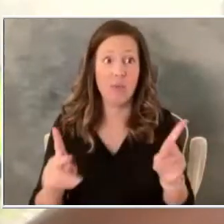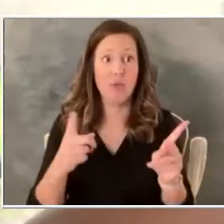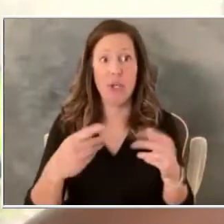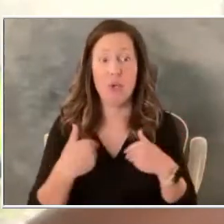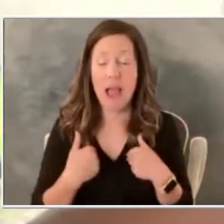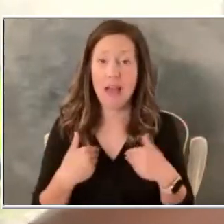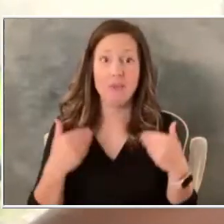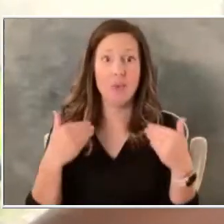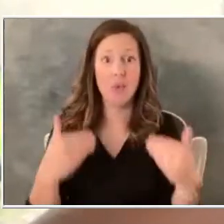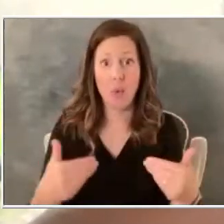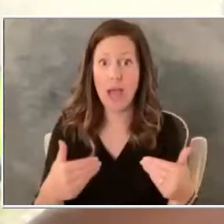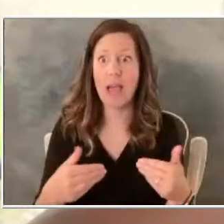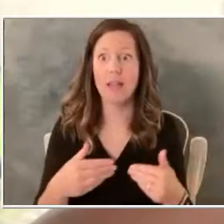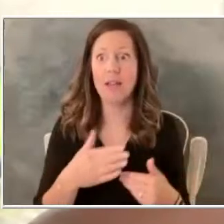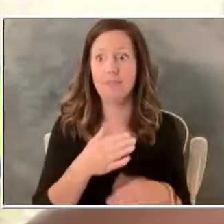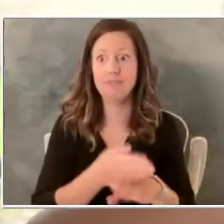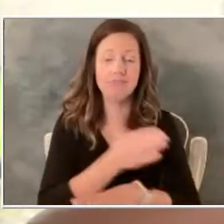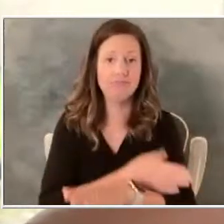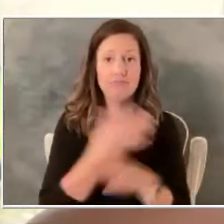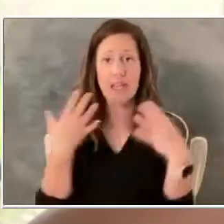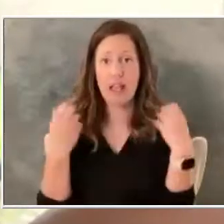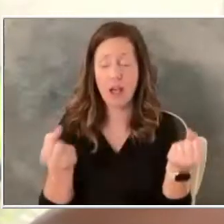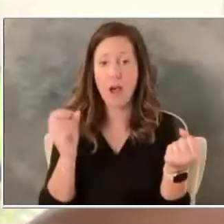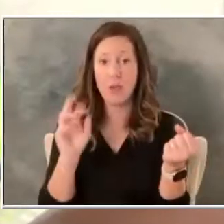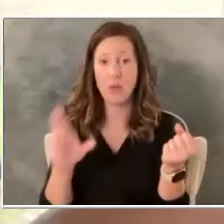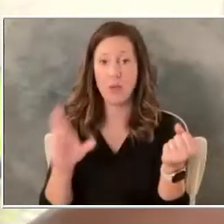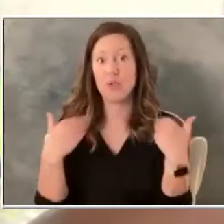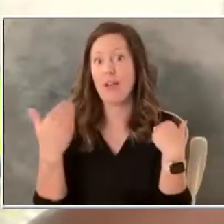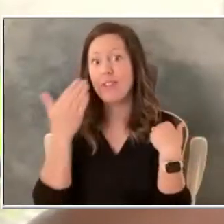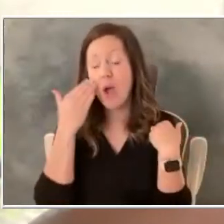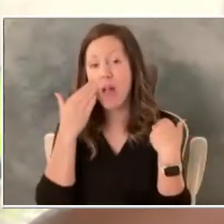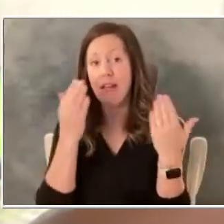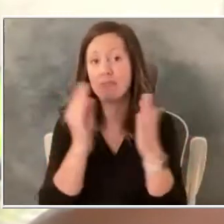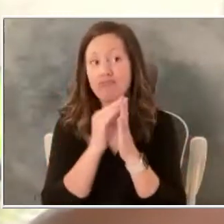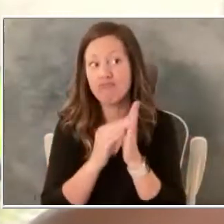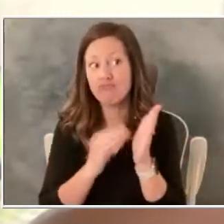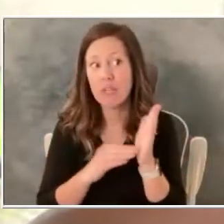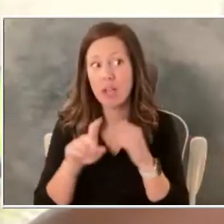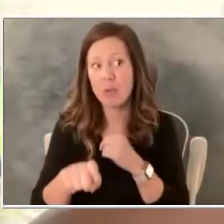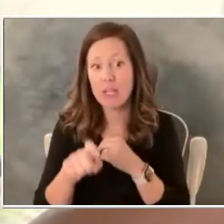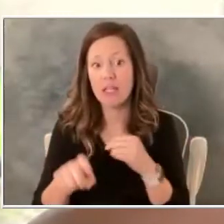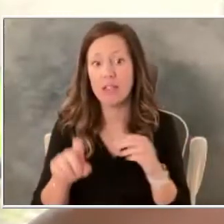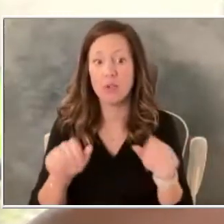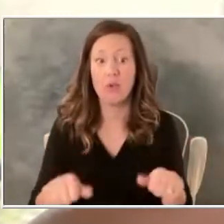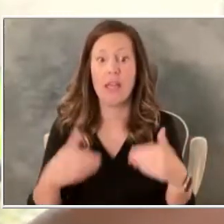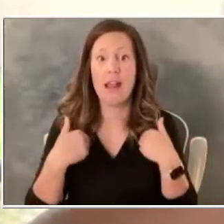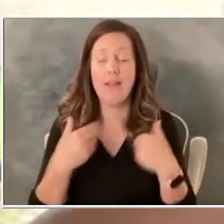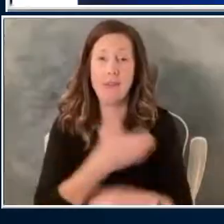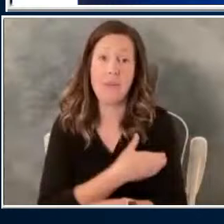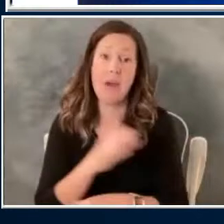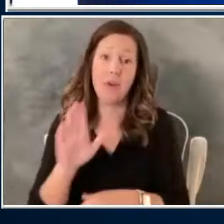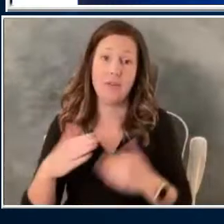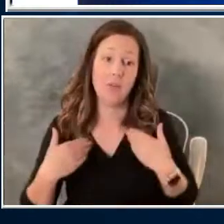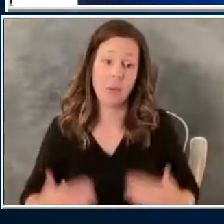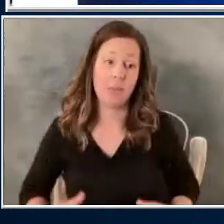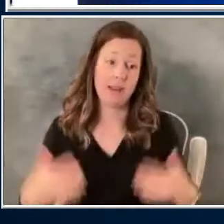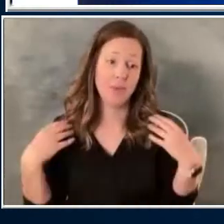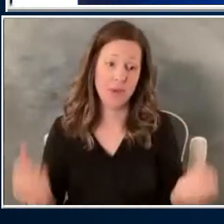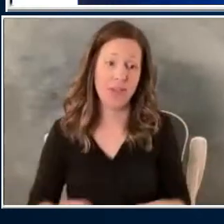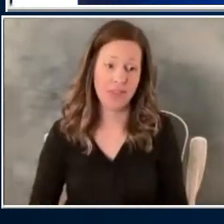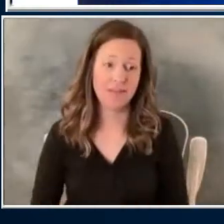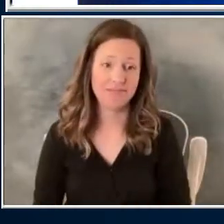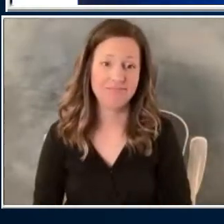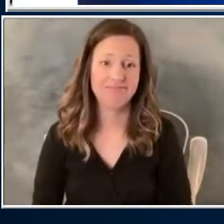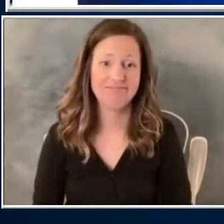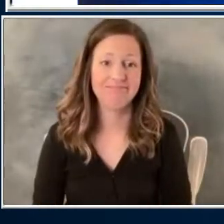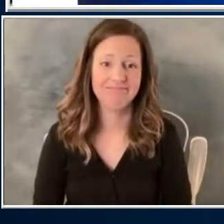get yourself to better health or to gather that knowledge that you need so you can have the power over your body and your health. All right. You'll be